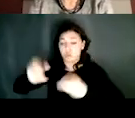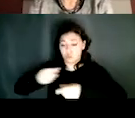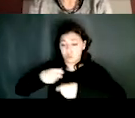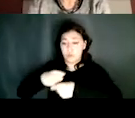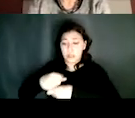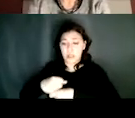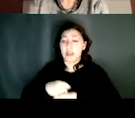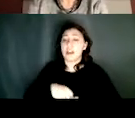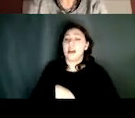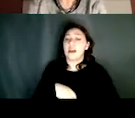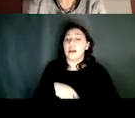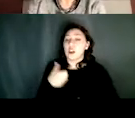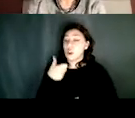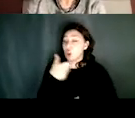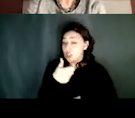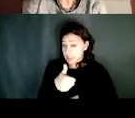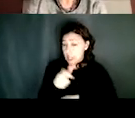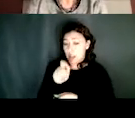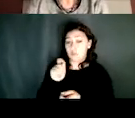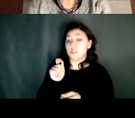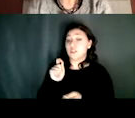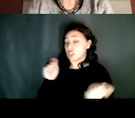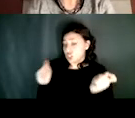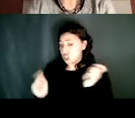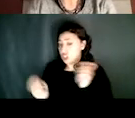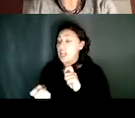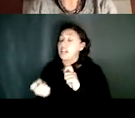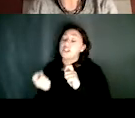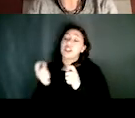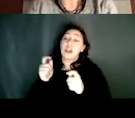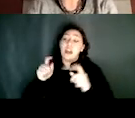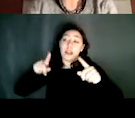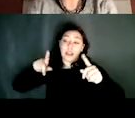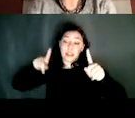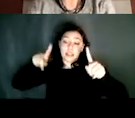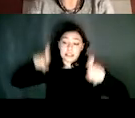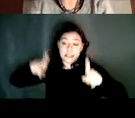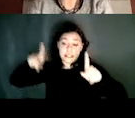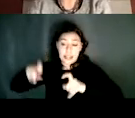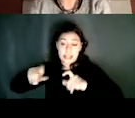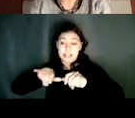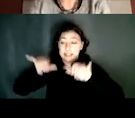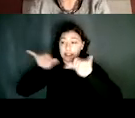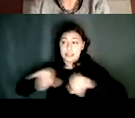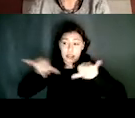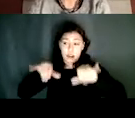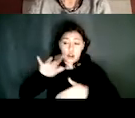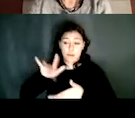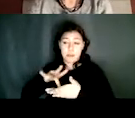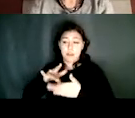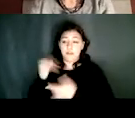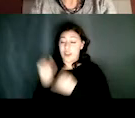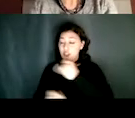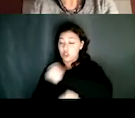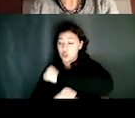the standard midterm final structure into 5 post-module quizzes for students to get more practice and feedback. She